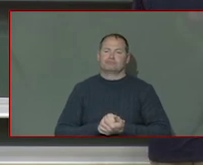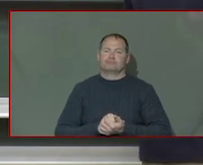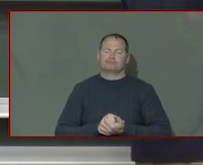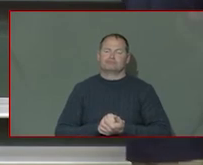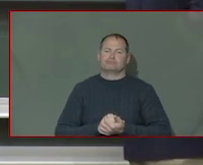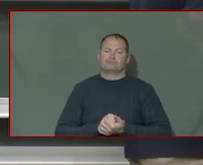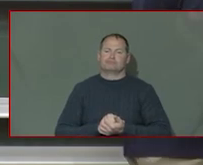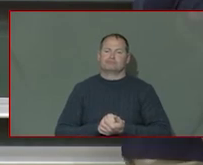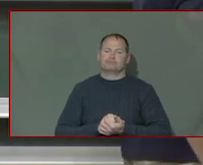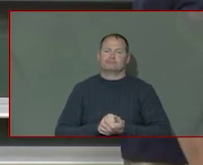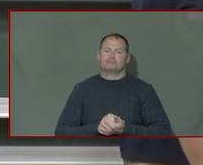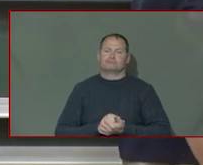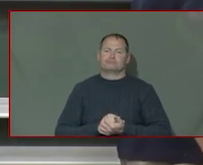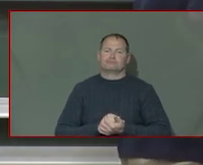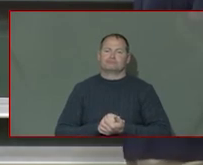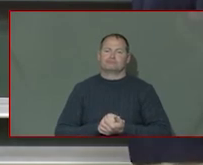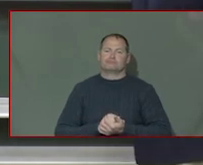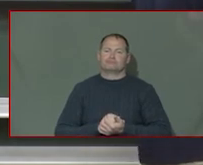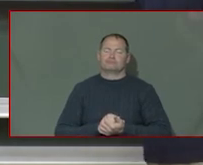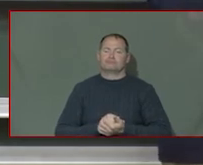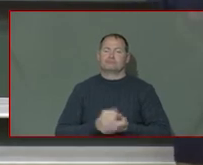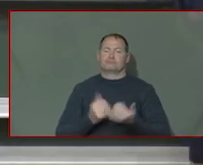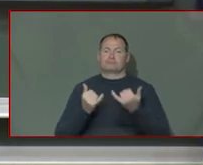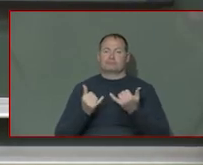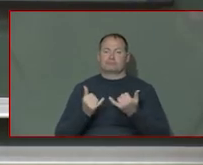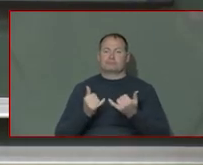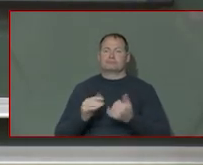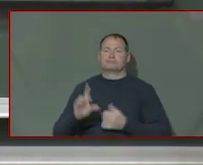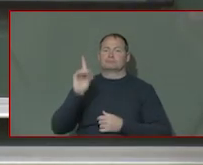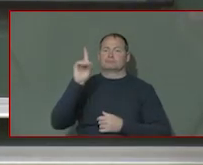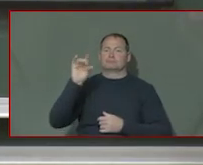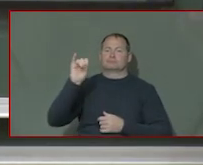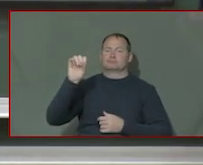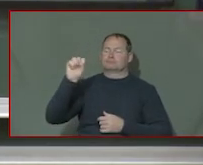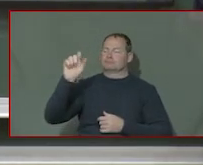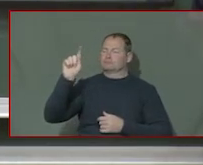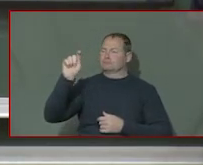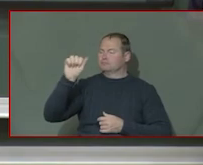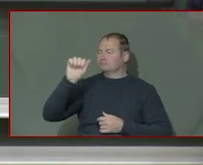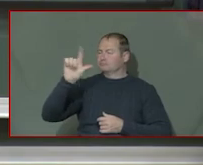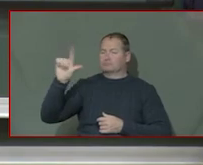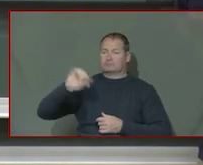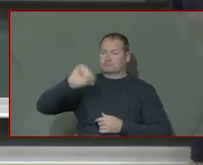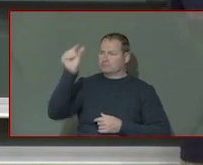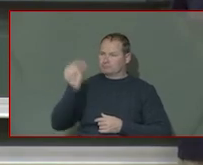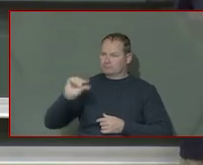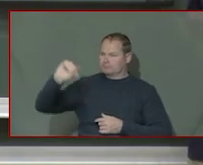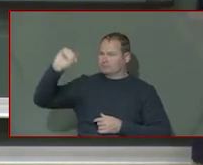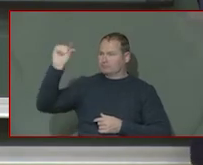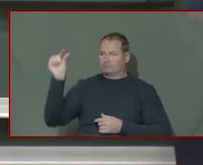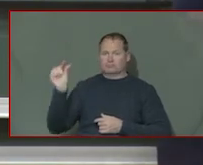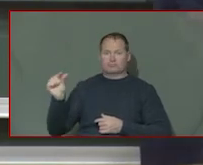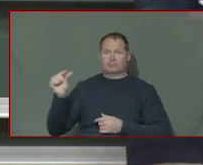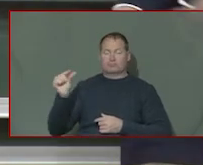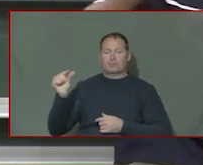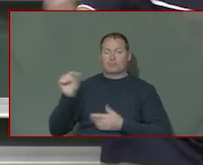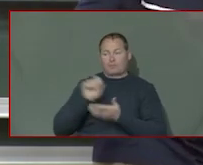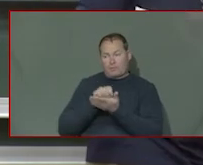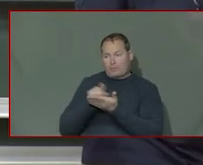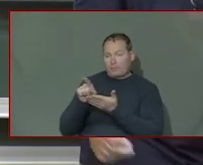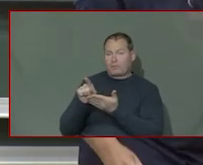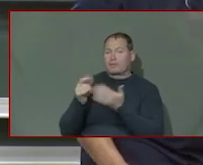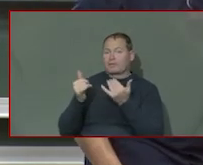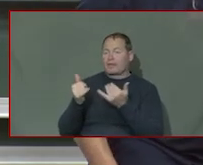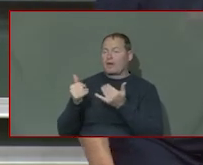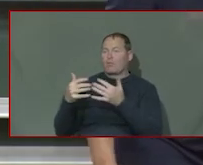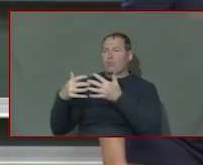here. So the distal tube will get the instruction from the messenger to say, open up